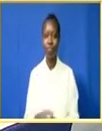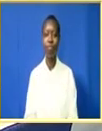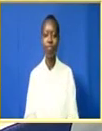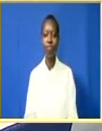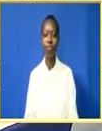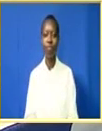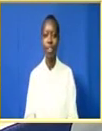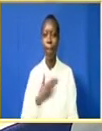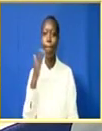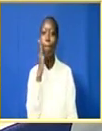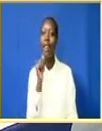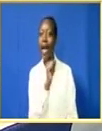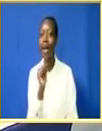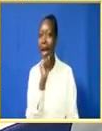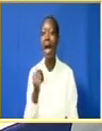grandmother's.